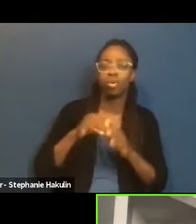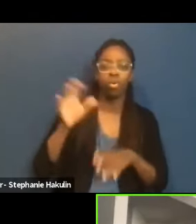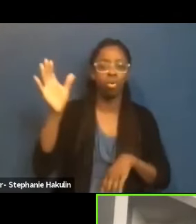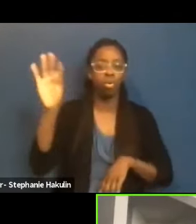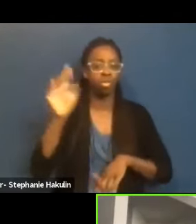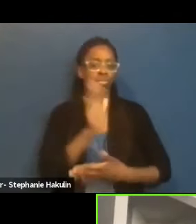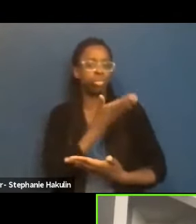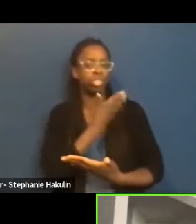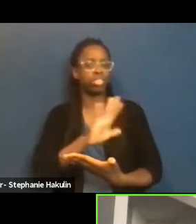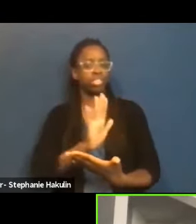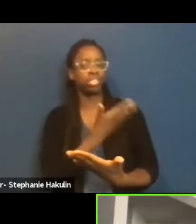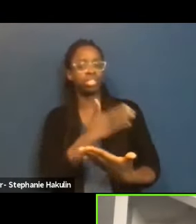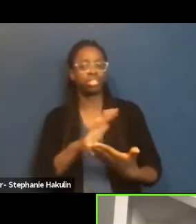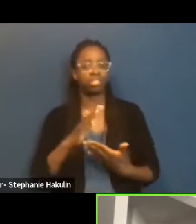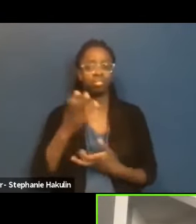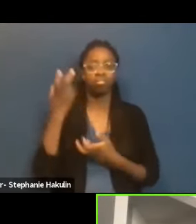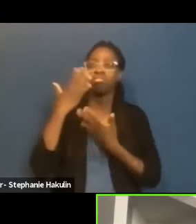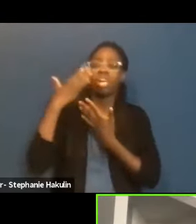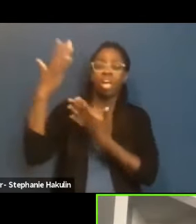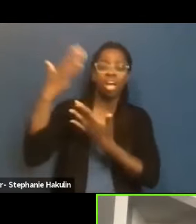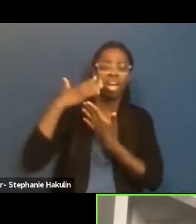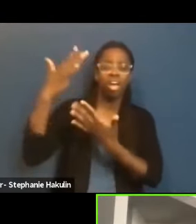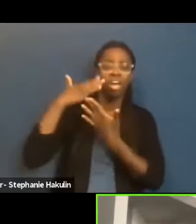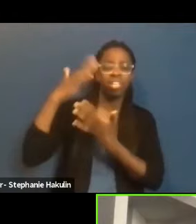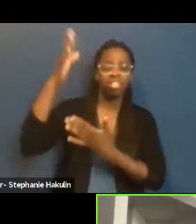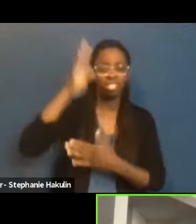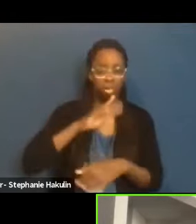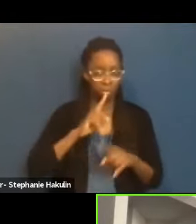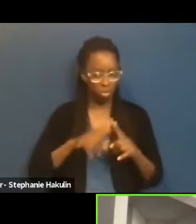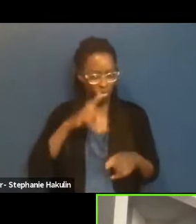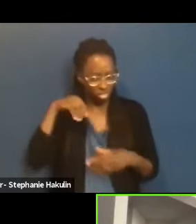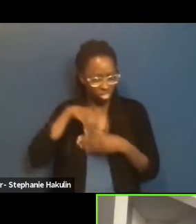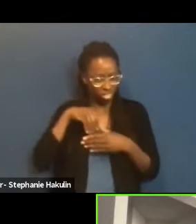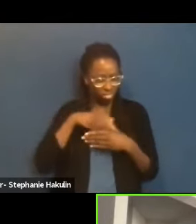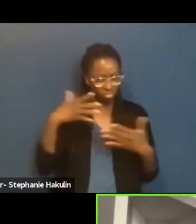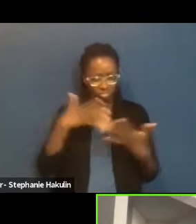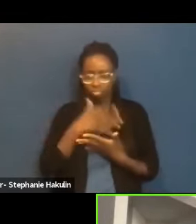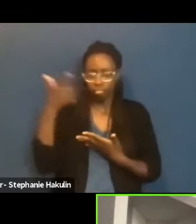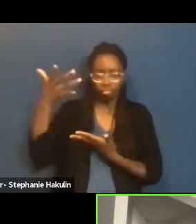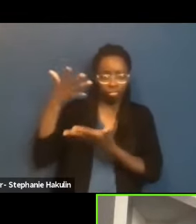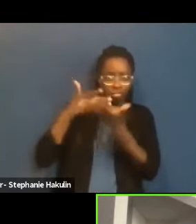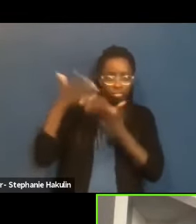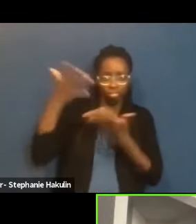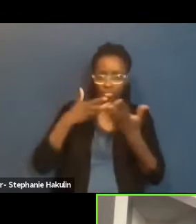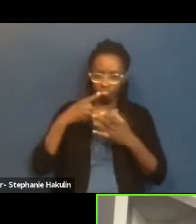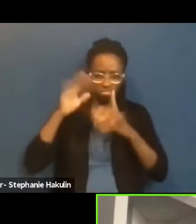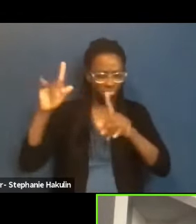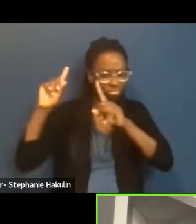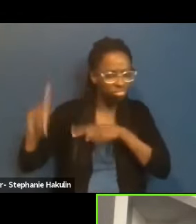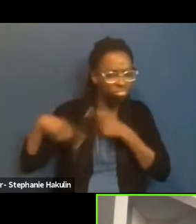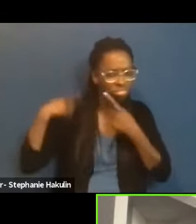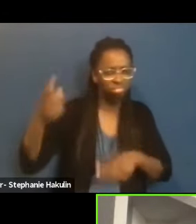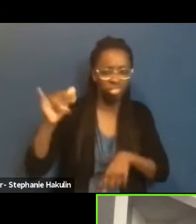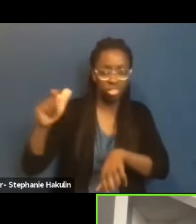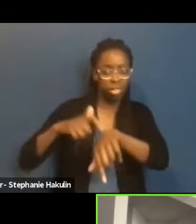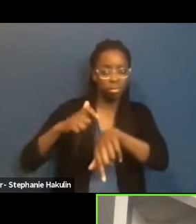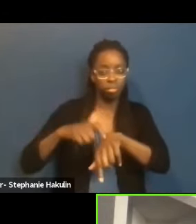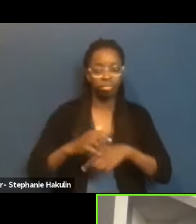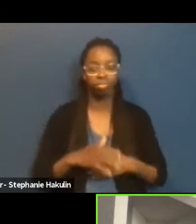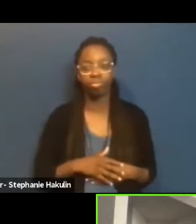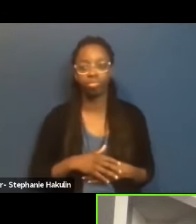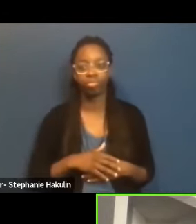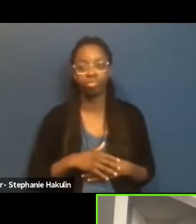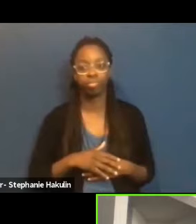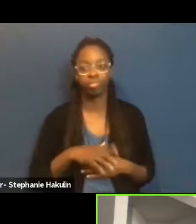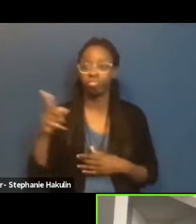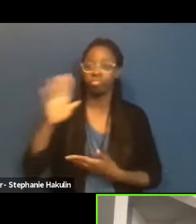God, but you're afraid because y'all ain't spoken so long. You tell your daughter about me, how we were